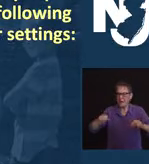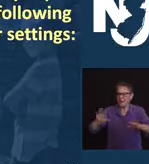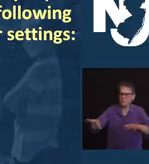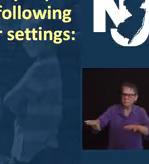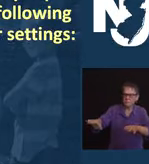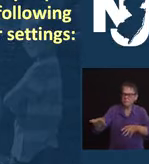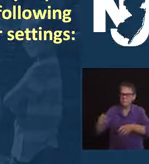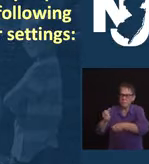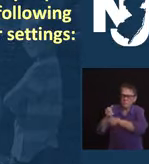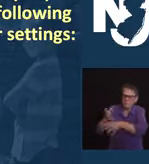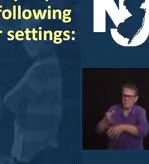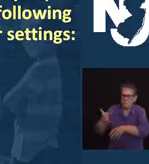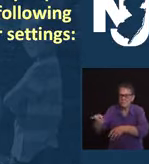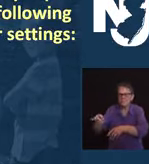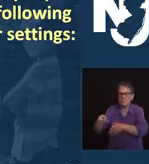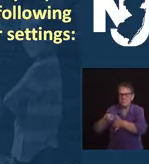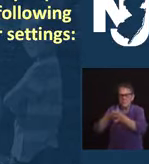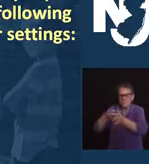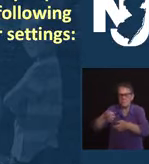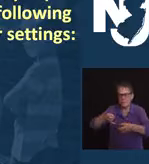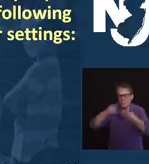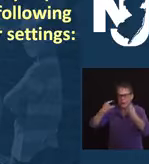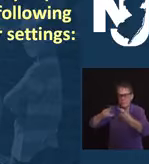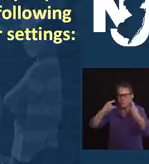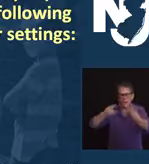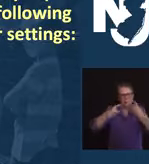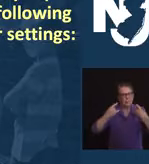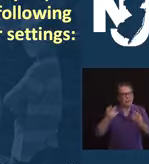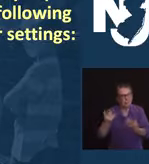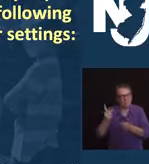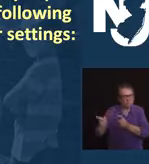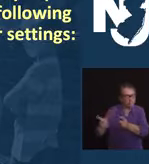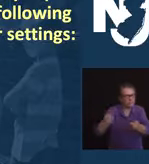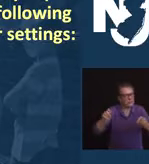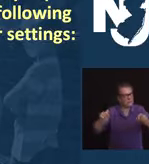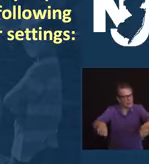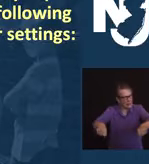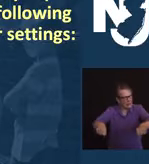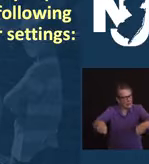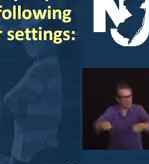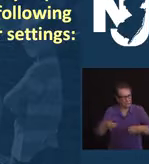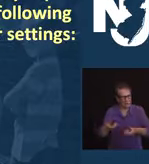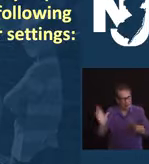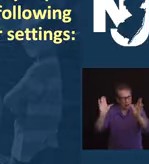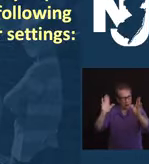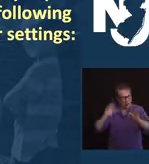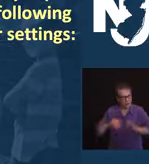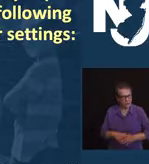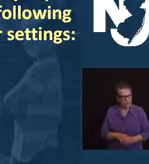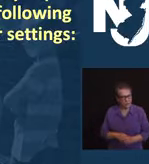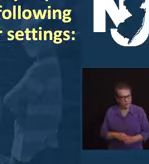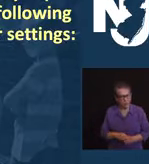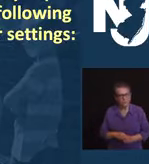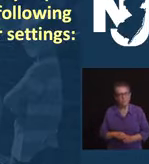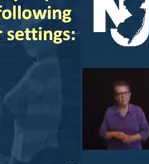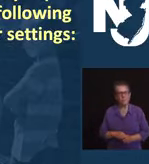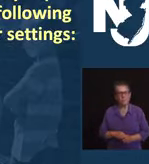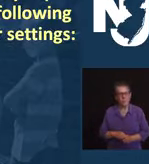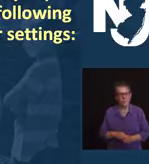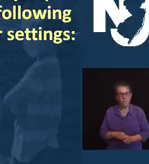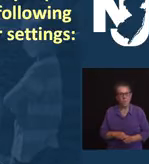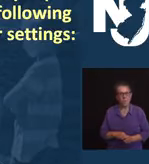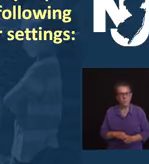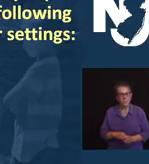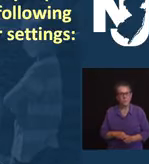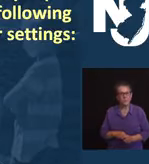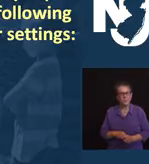Paramel, I want to make sure that I say this and get it right. What I've just described supersedes the so-called mom and dad rule